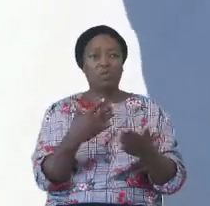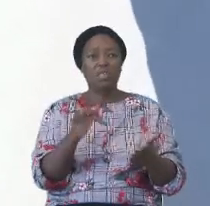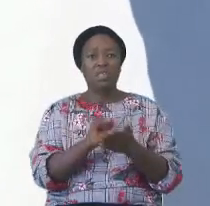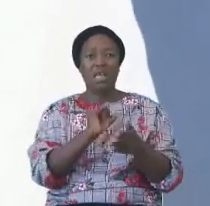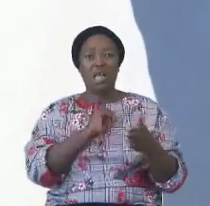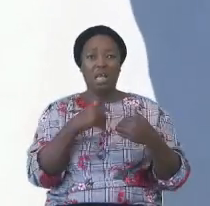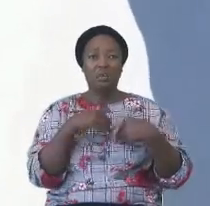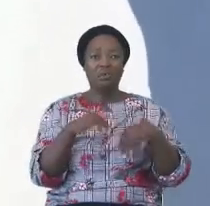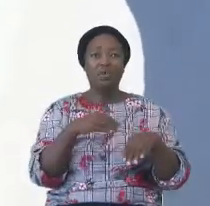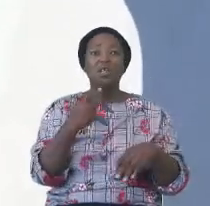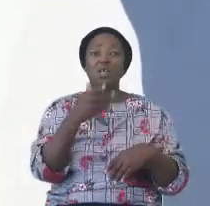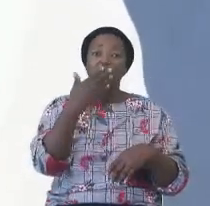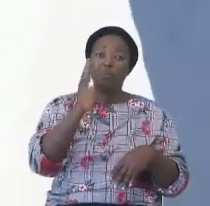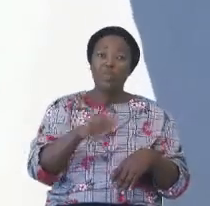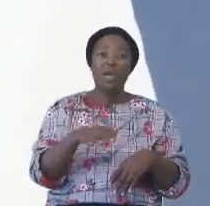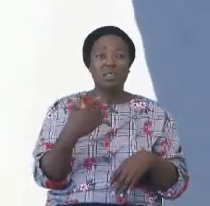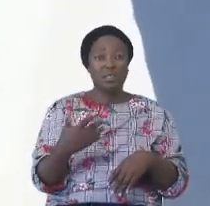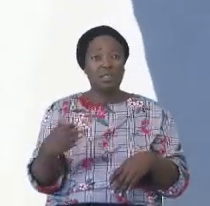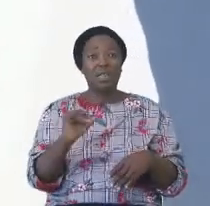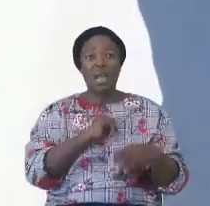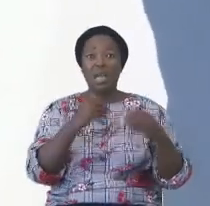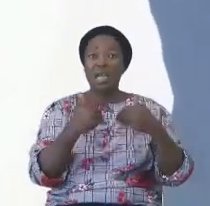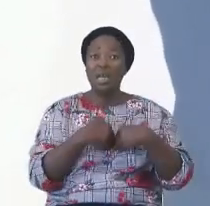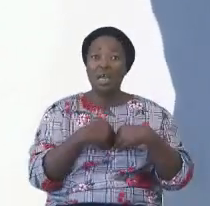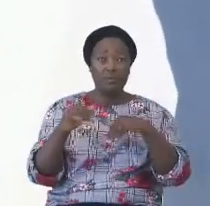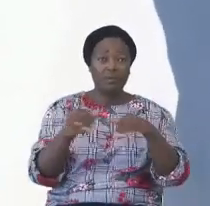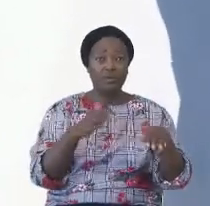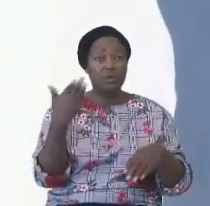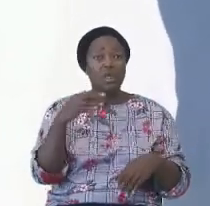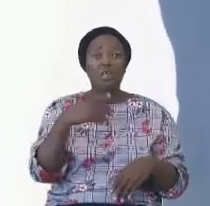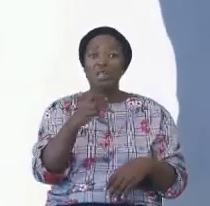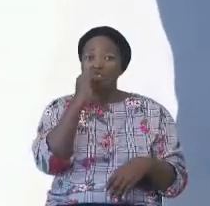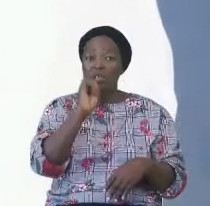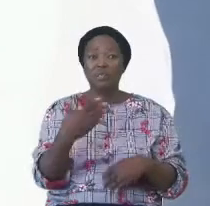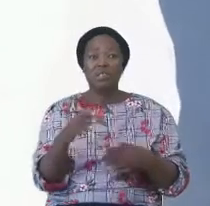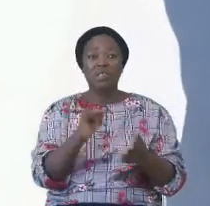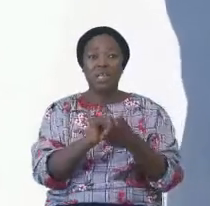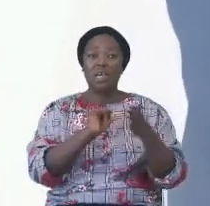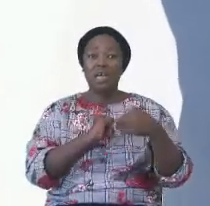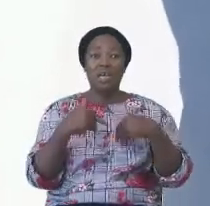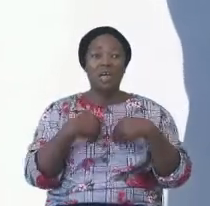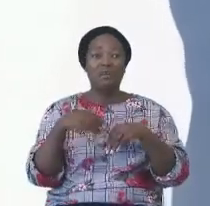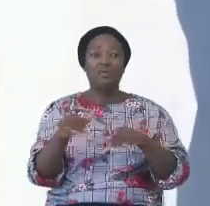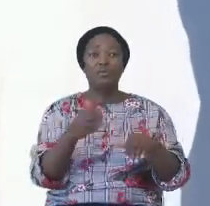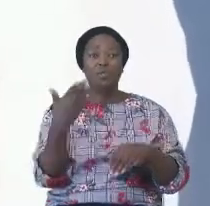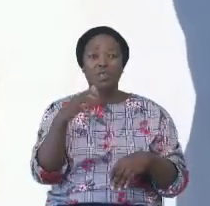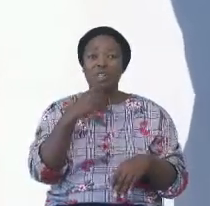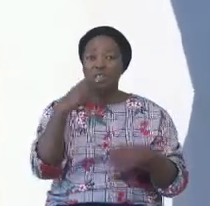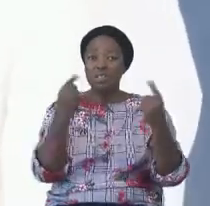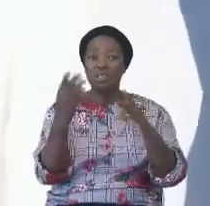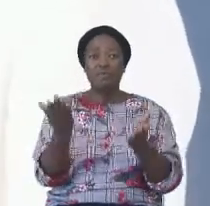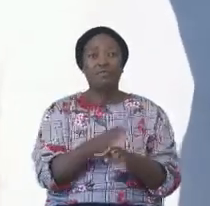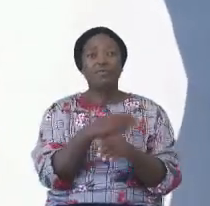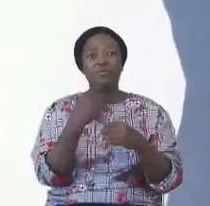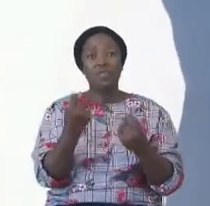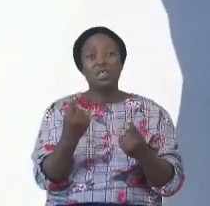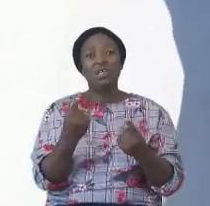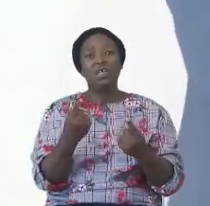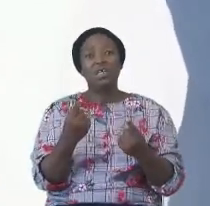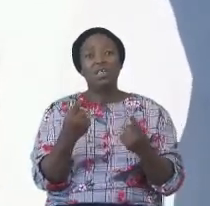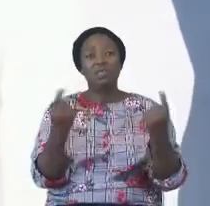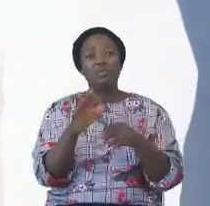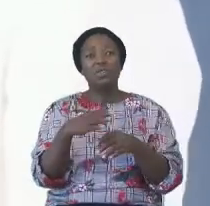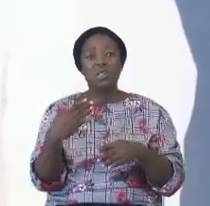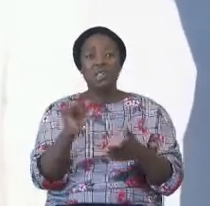depending upon whatever good thing I've done, the bad thing I have done, the evil